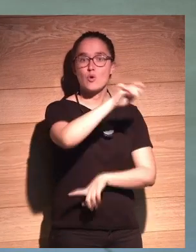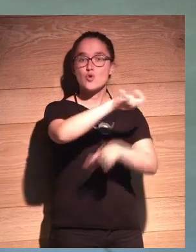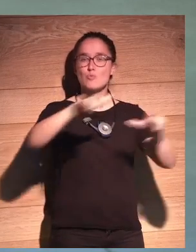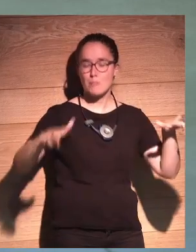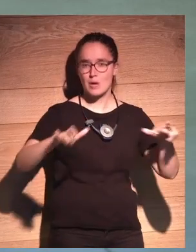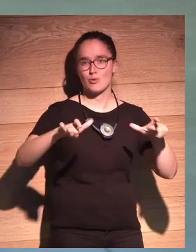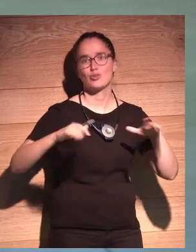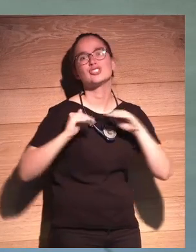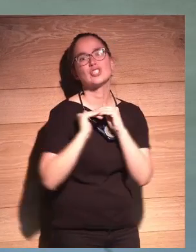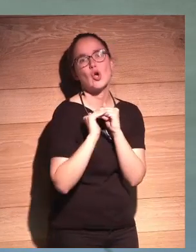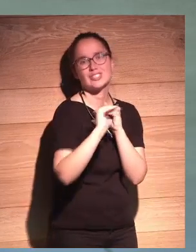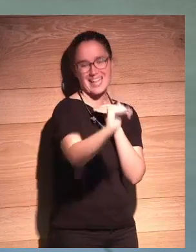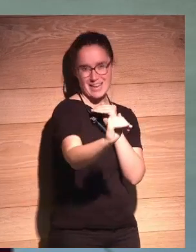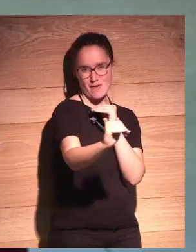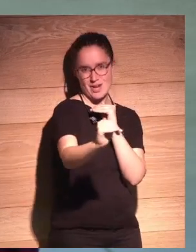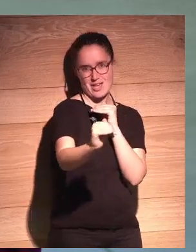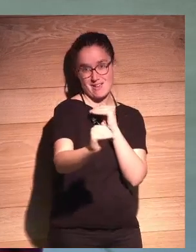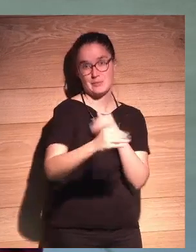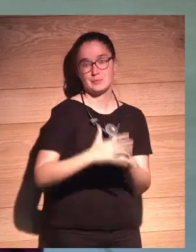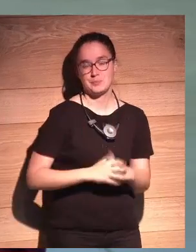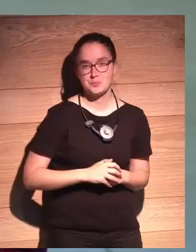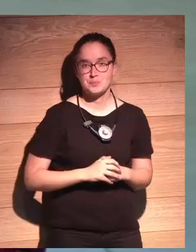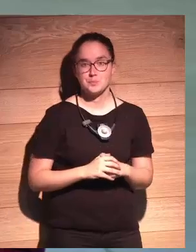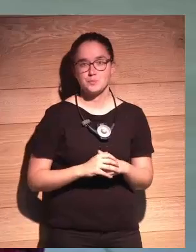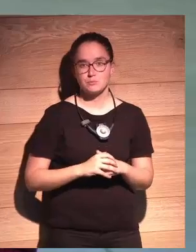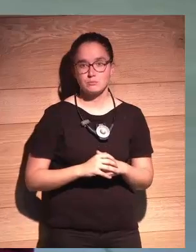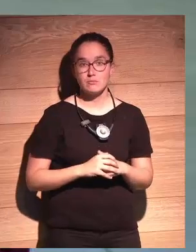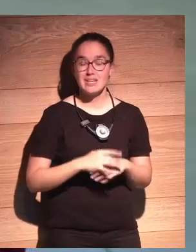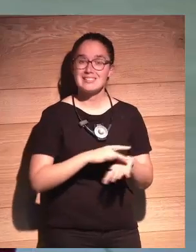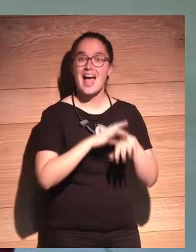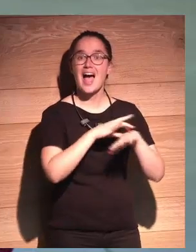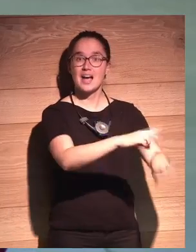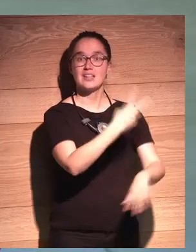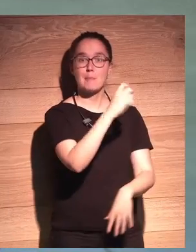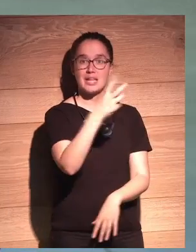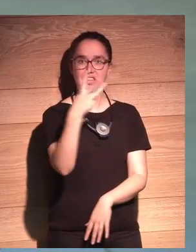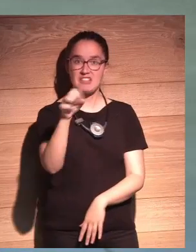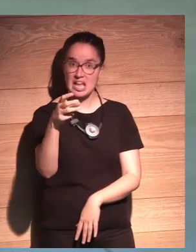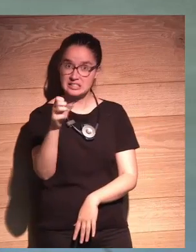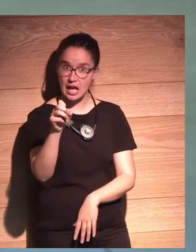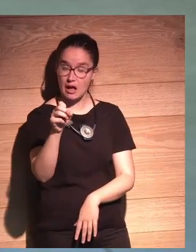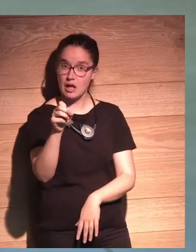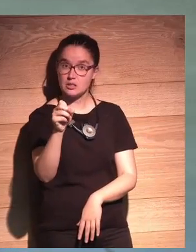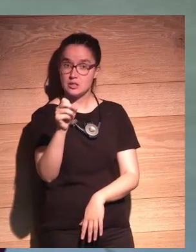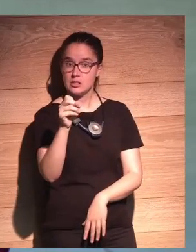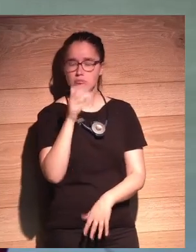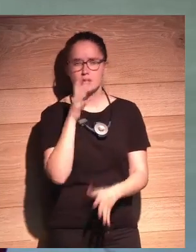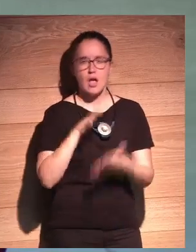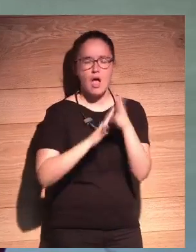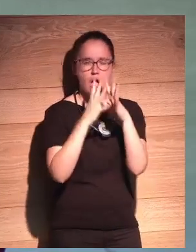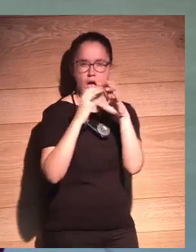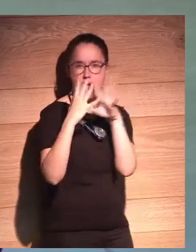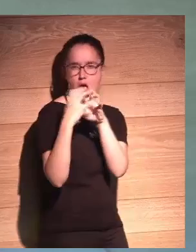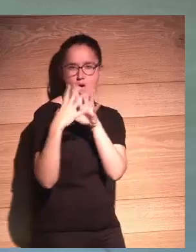really be human, and so that we can really achieve sustainable human development. That